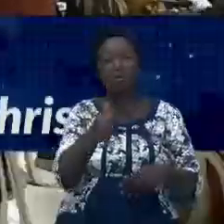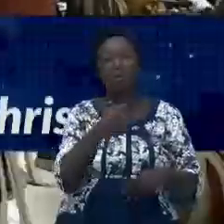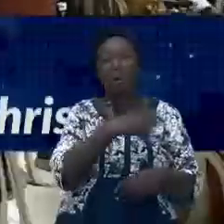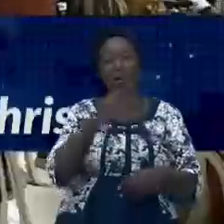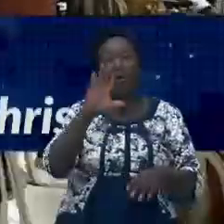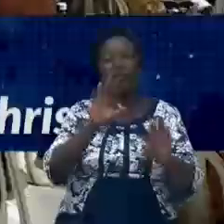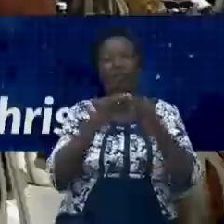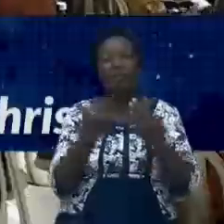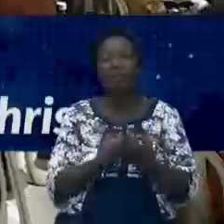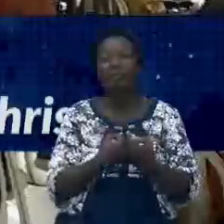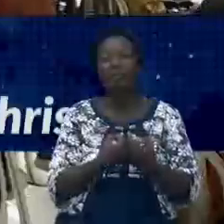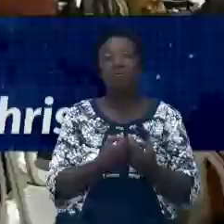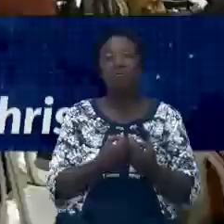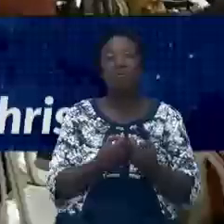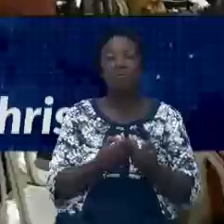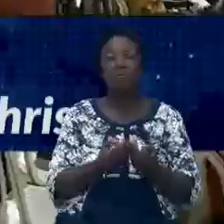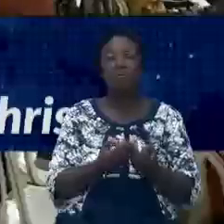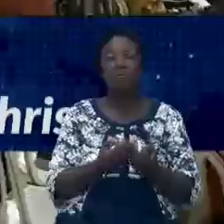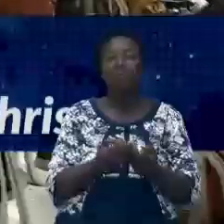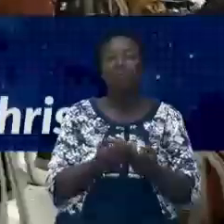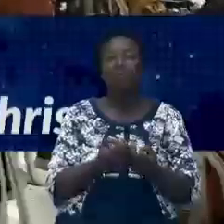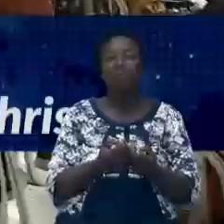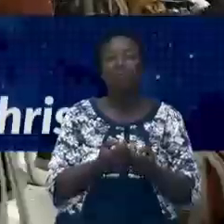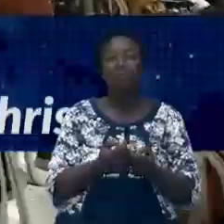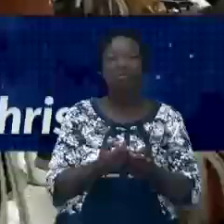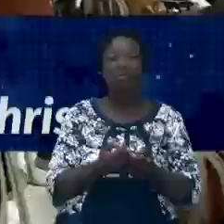Get ready for divine solution for yourself, for your family.